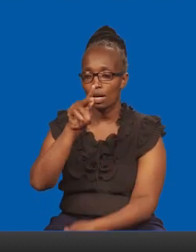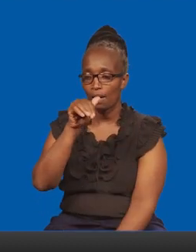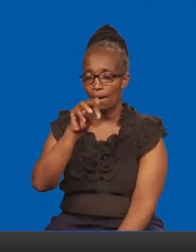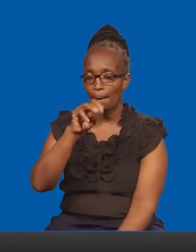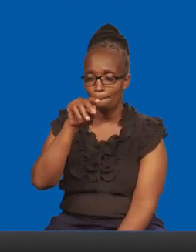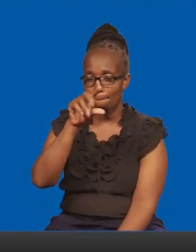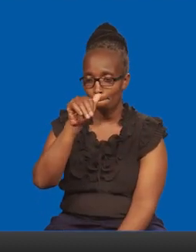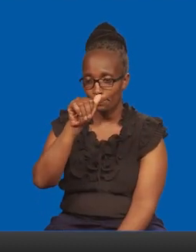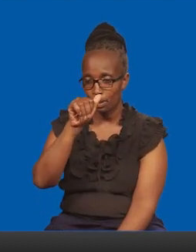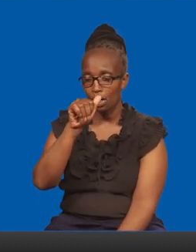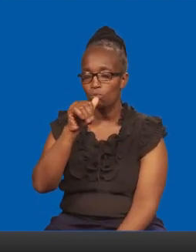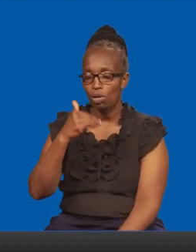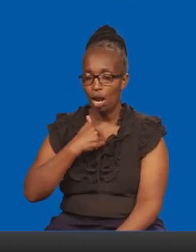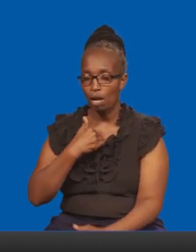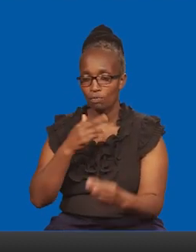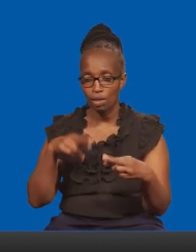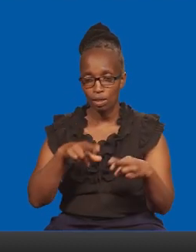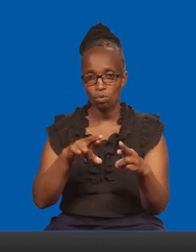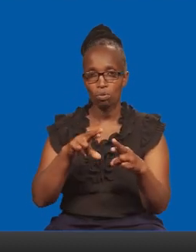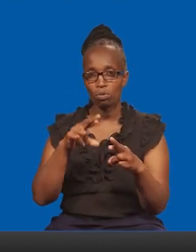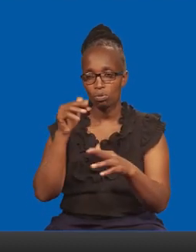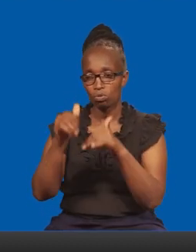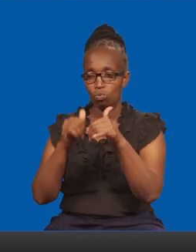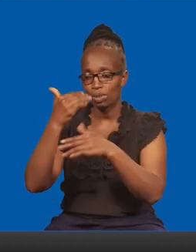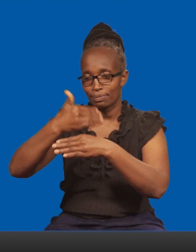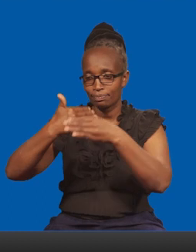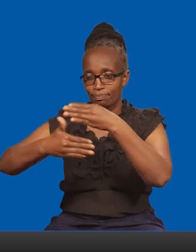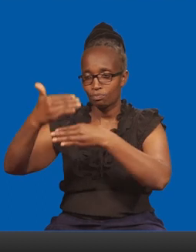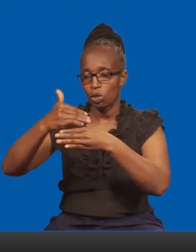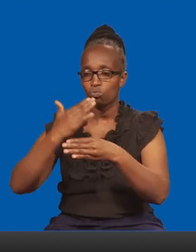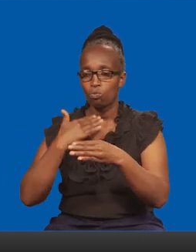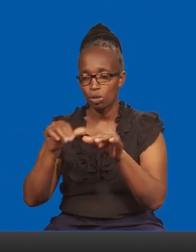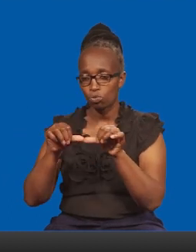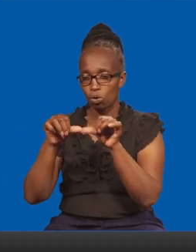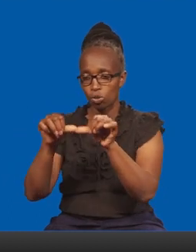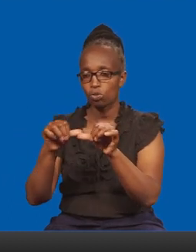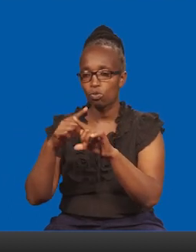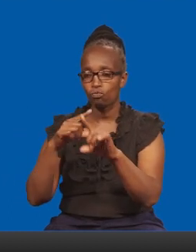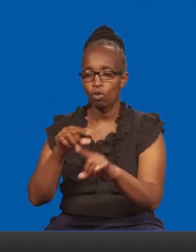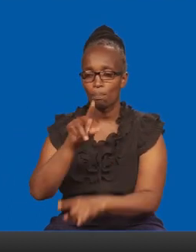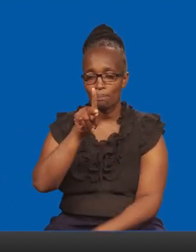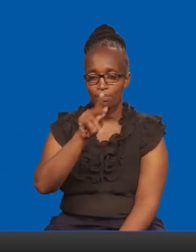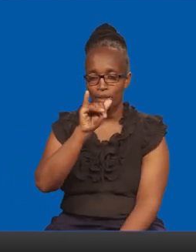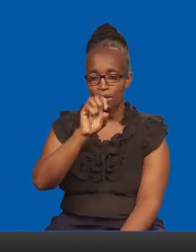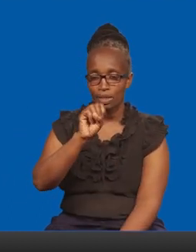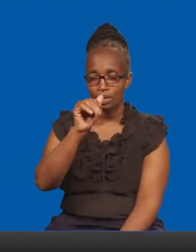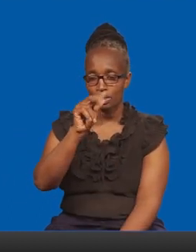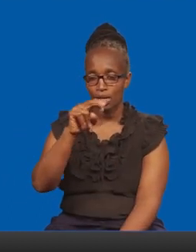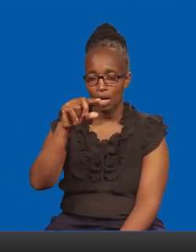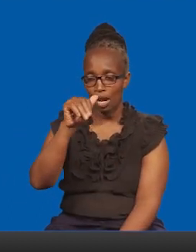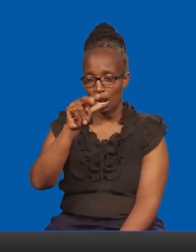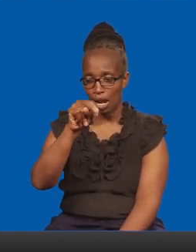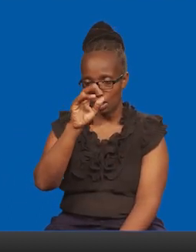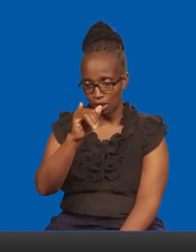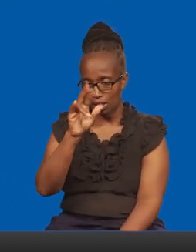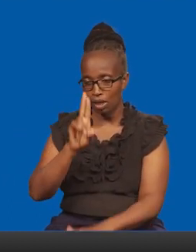From Kampala to Beni, the road is being built. We want to build it now from Beni to Kisangani, and then